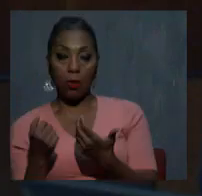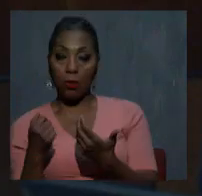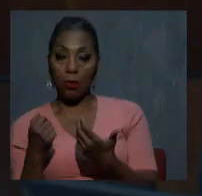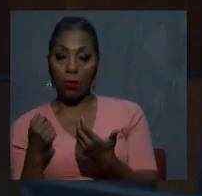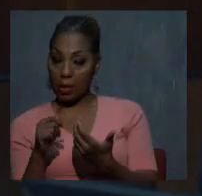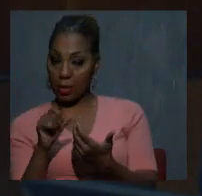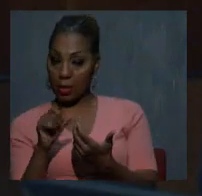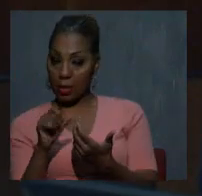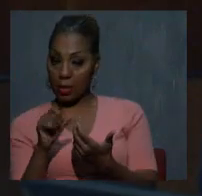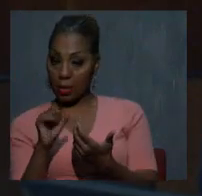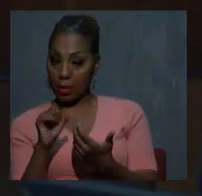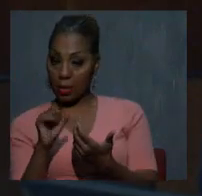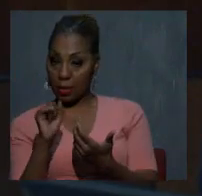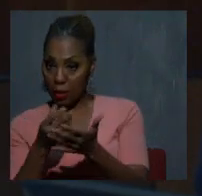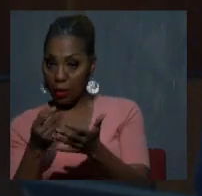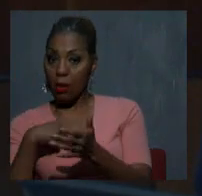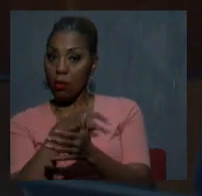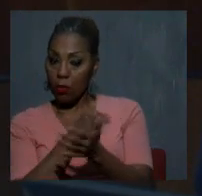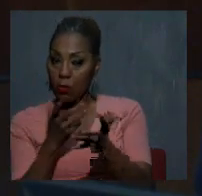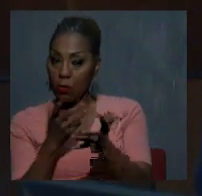have funded